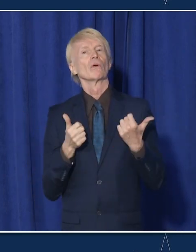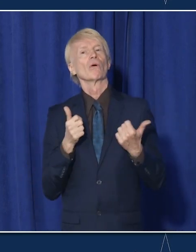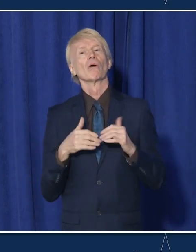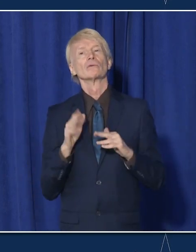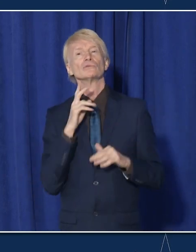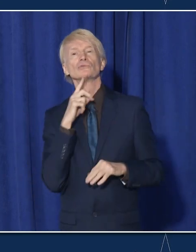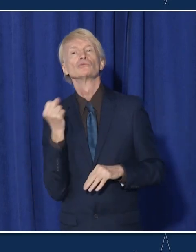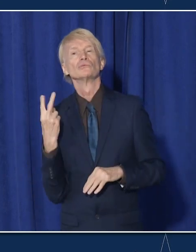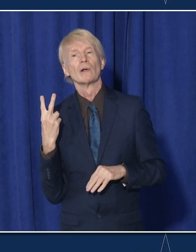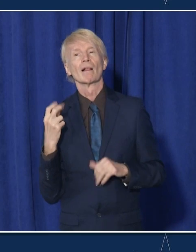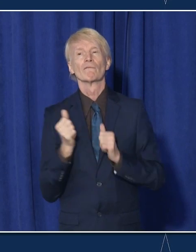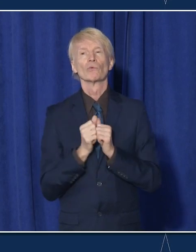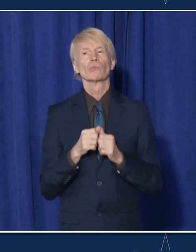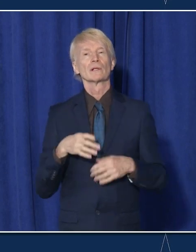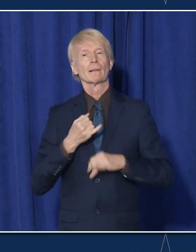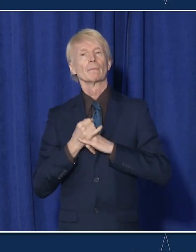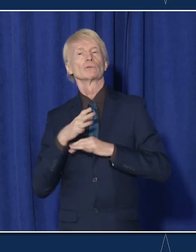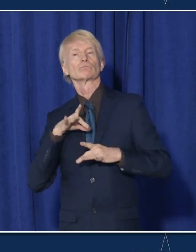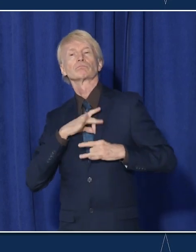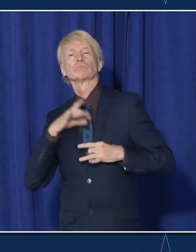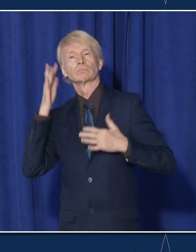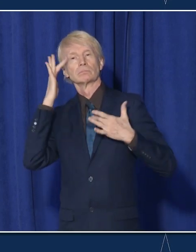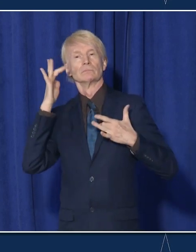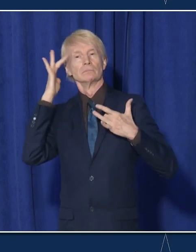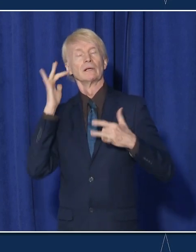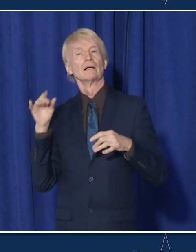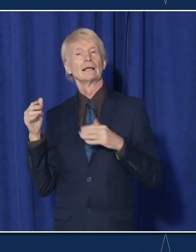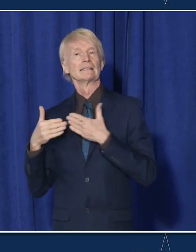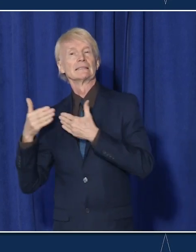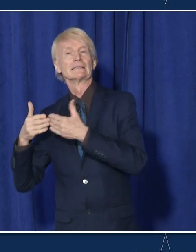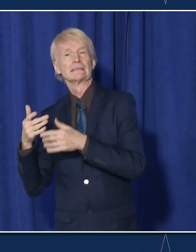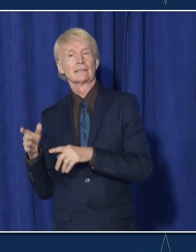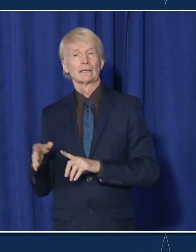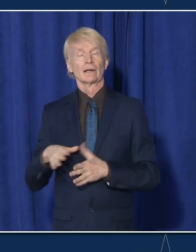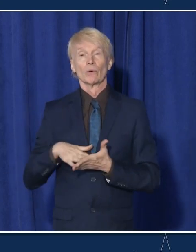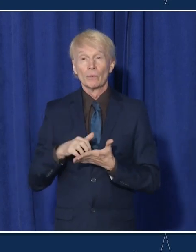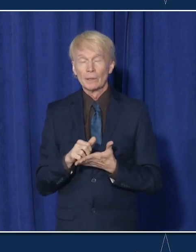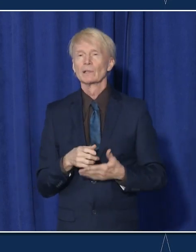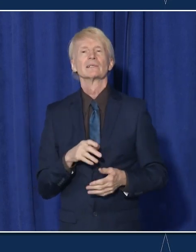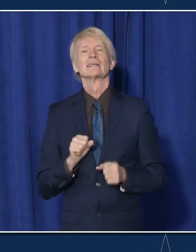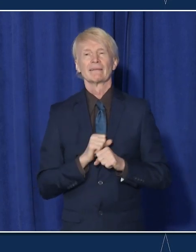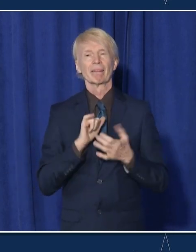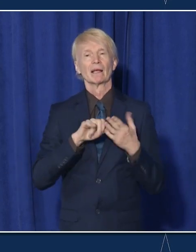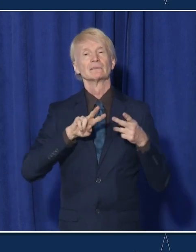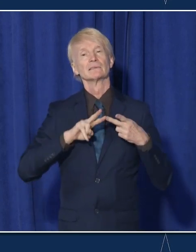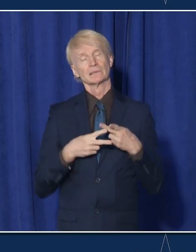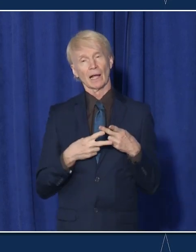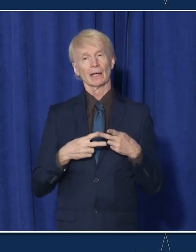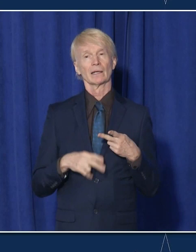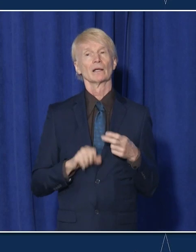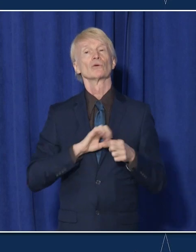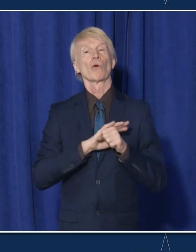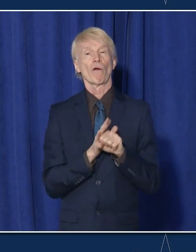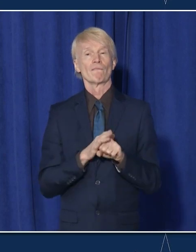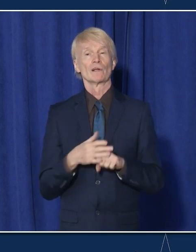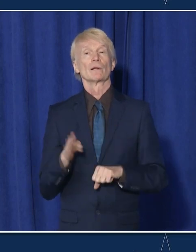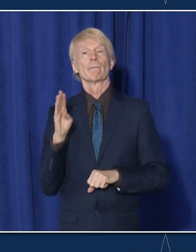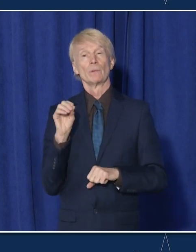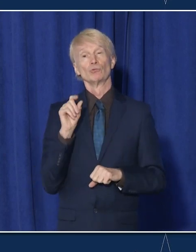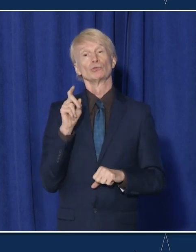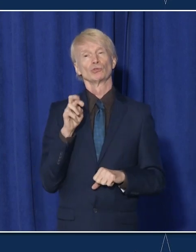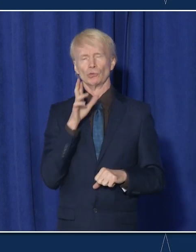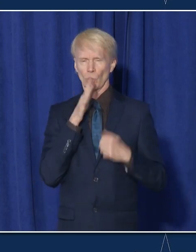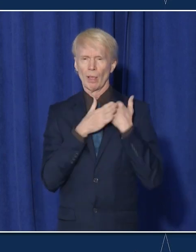It doesn't hurt your immune system. It's free. It's available. Getting a second COVID booster dose can help. But the most important